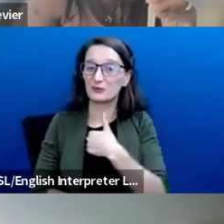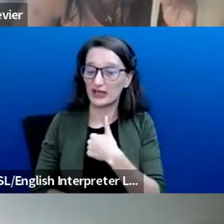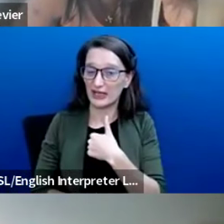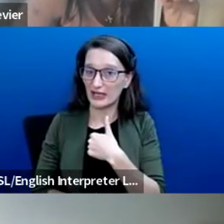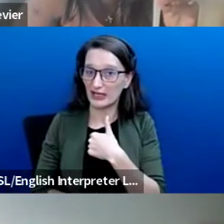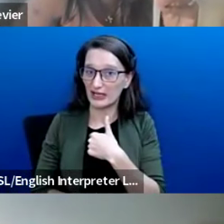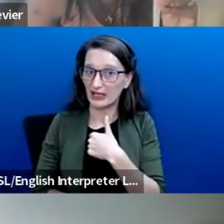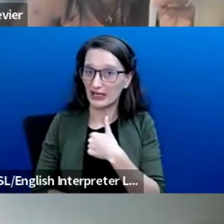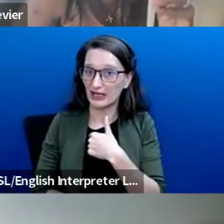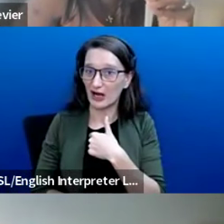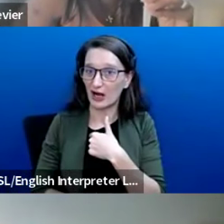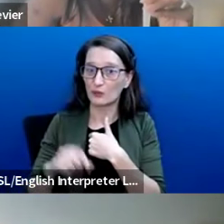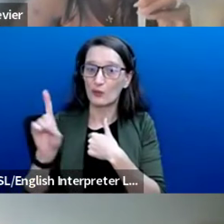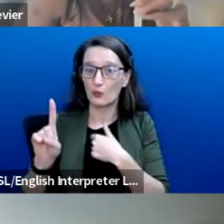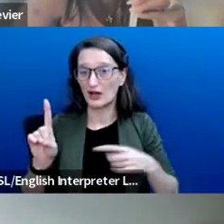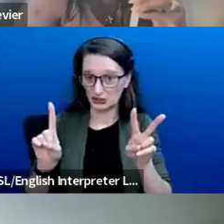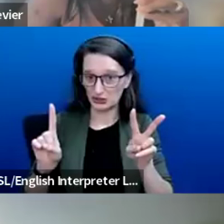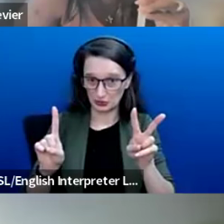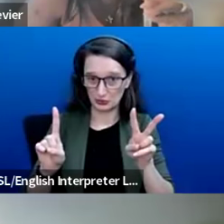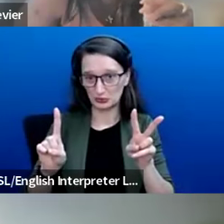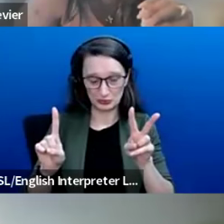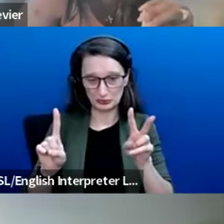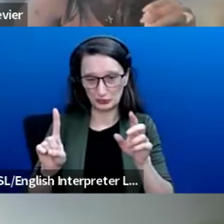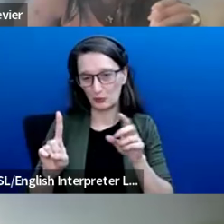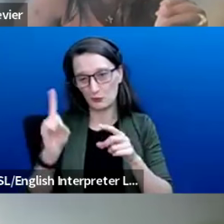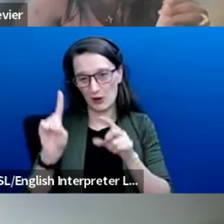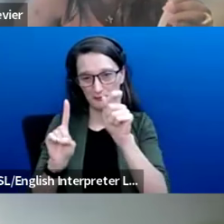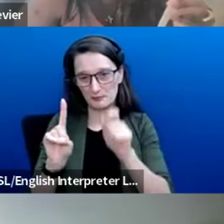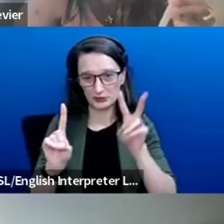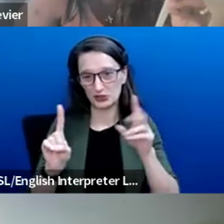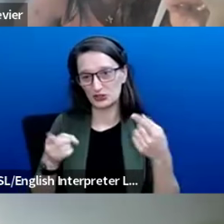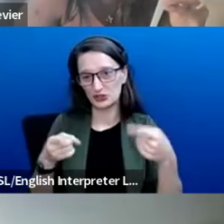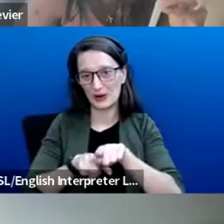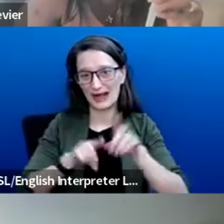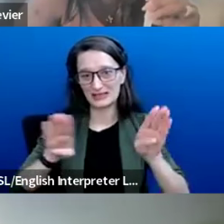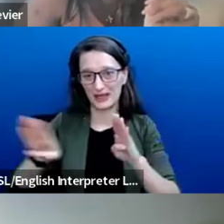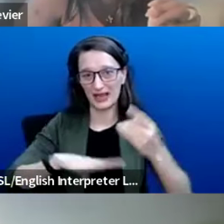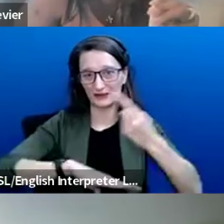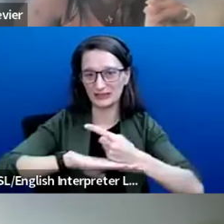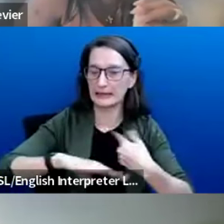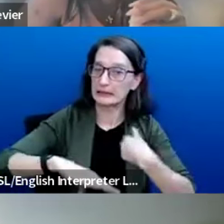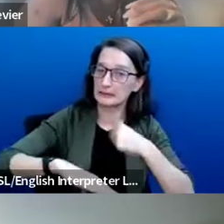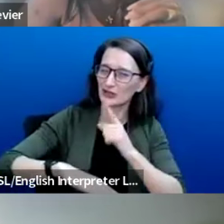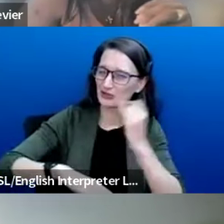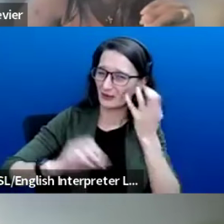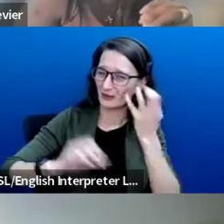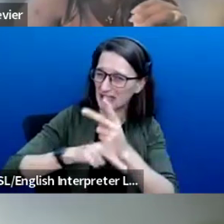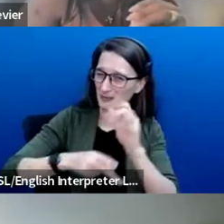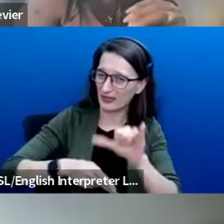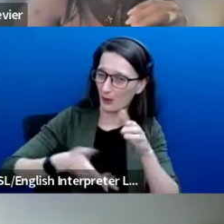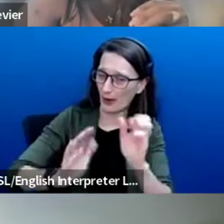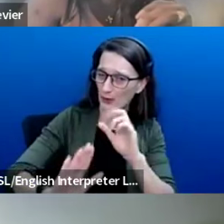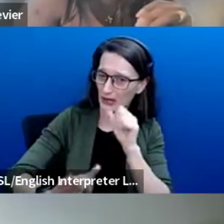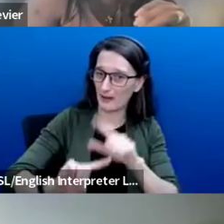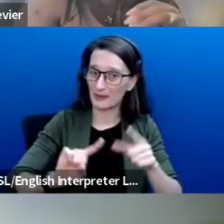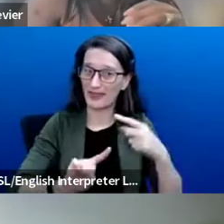the behavioral day, and I'm not sure if I do want to keep it or not, but also then we have to either